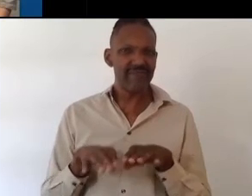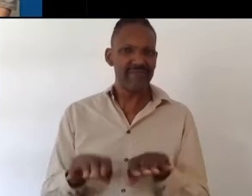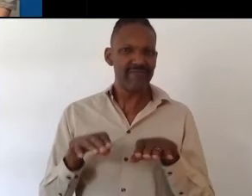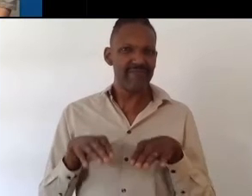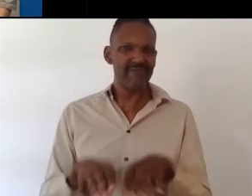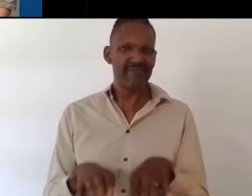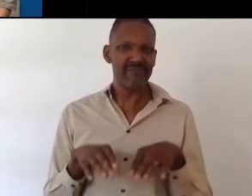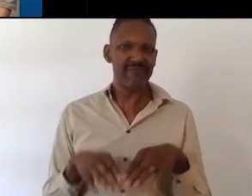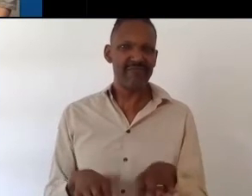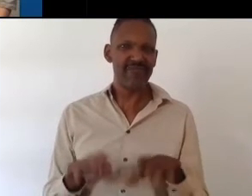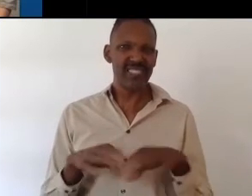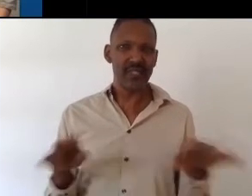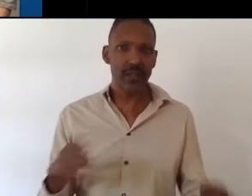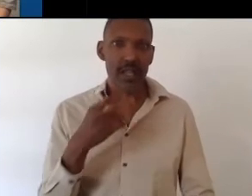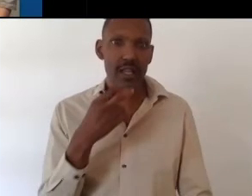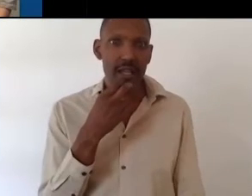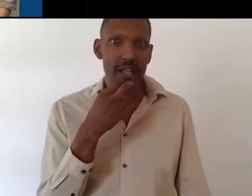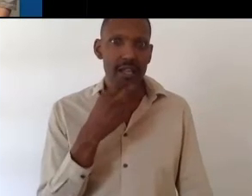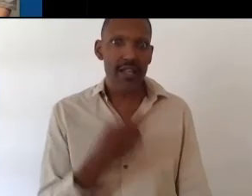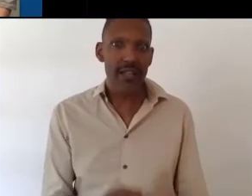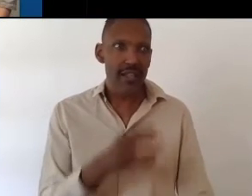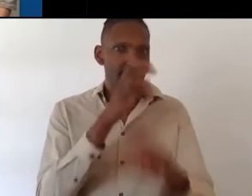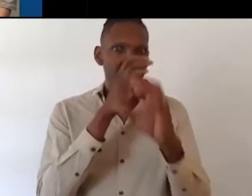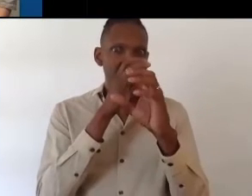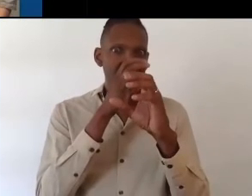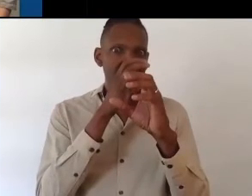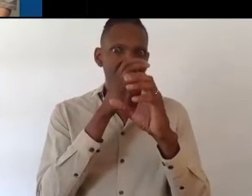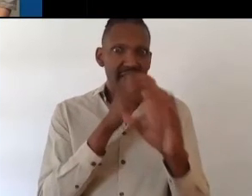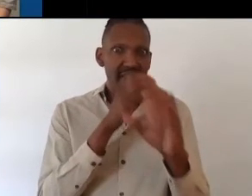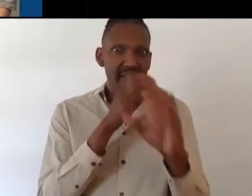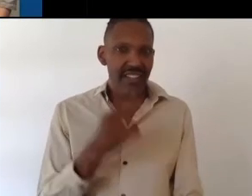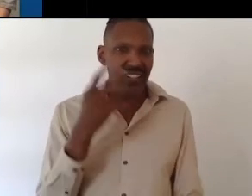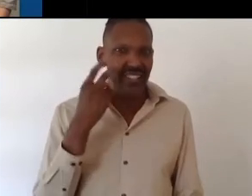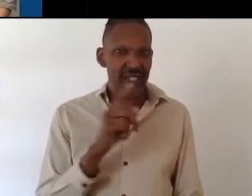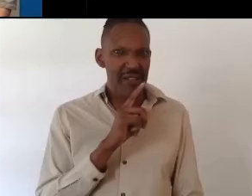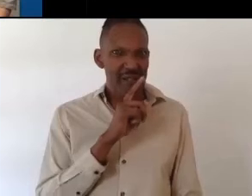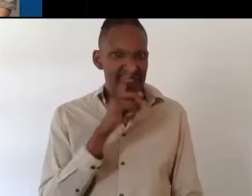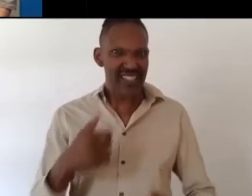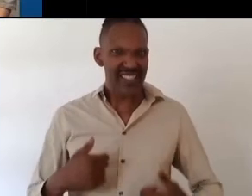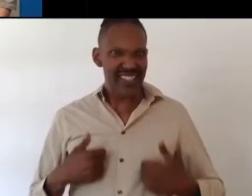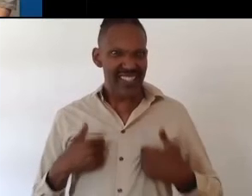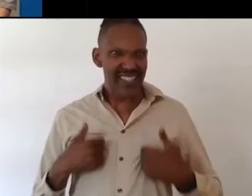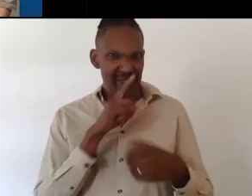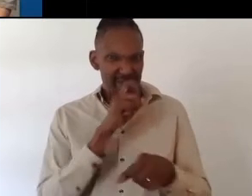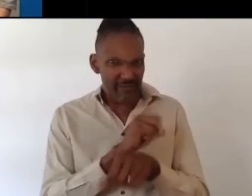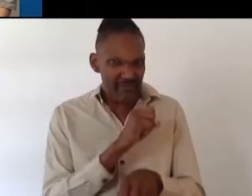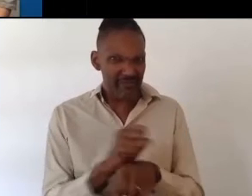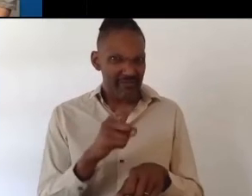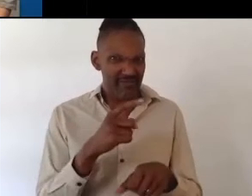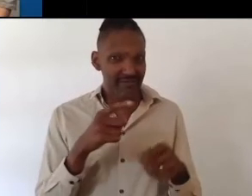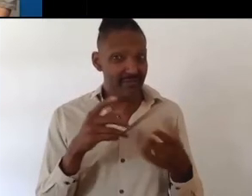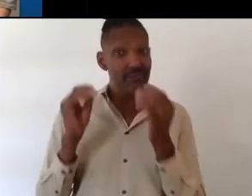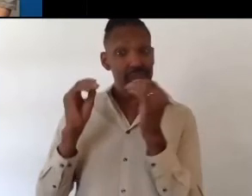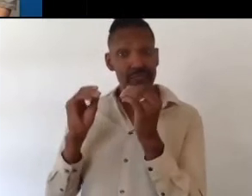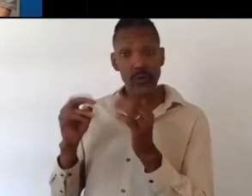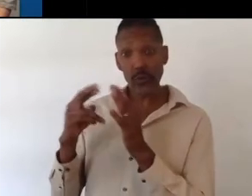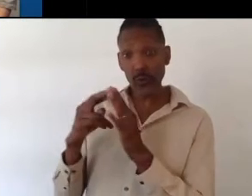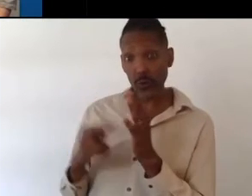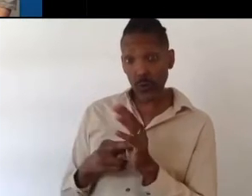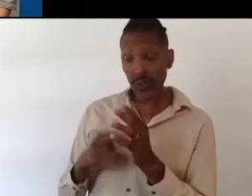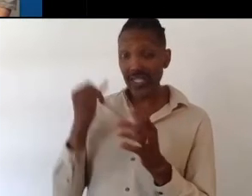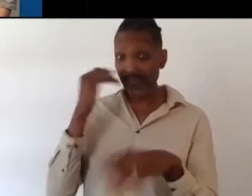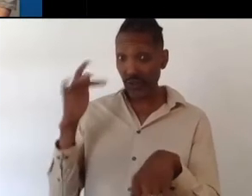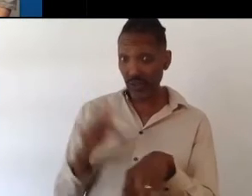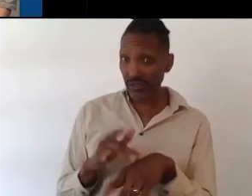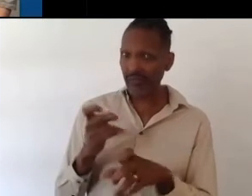that. So again, a wonderful thing in terms of tying that to a self-regulation goal on a